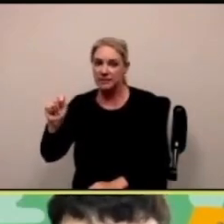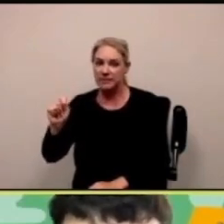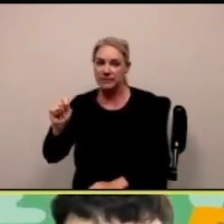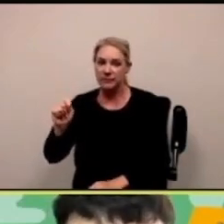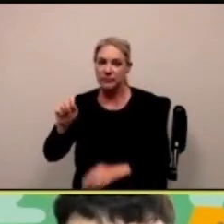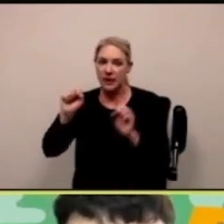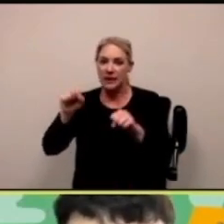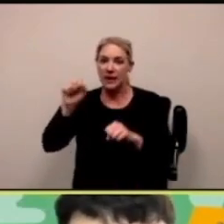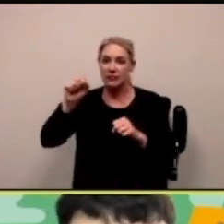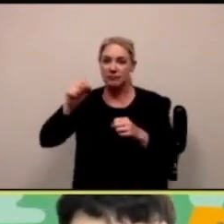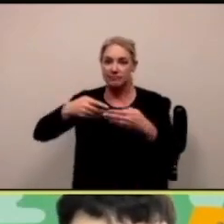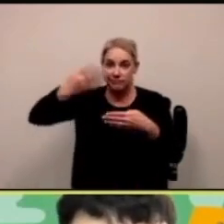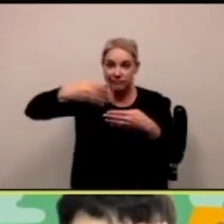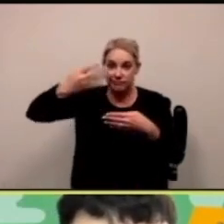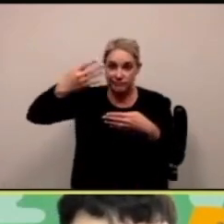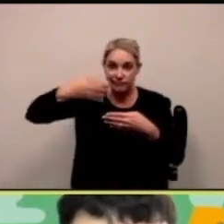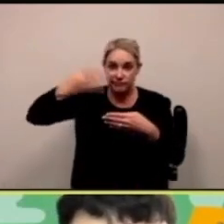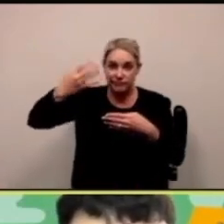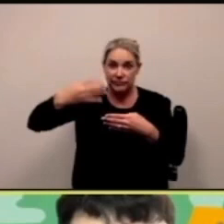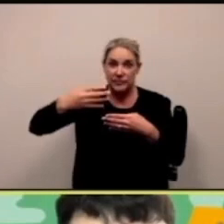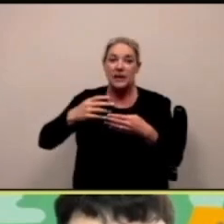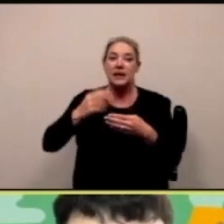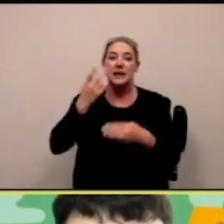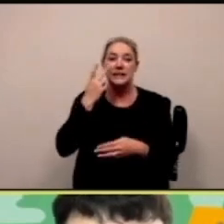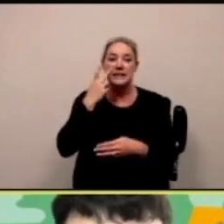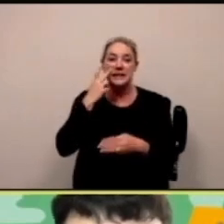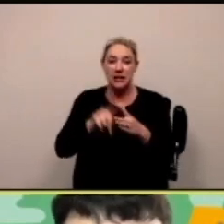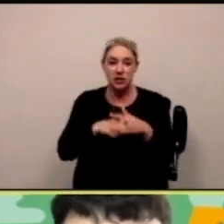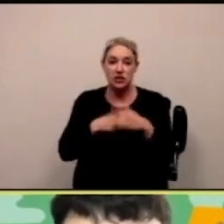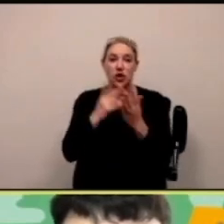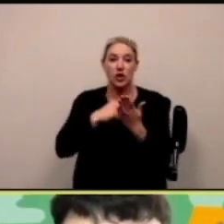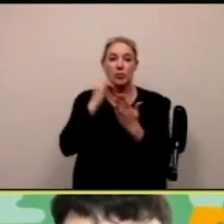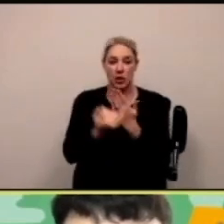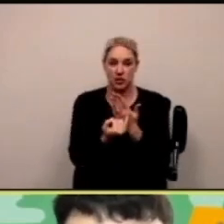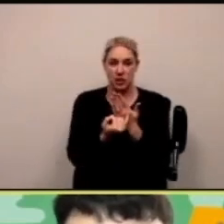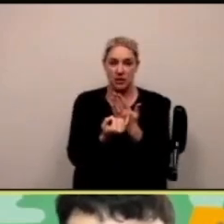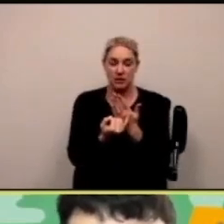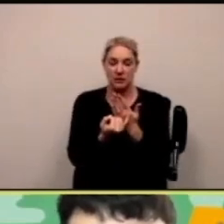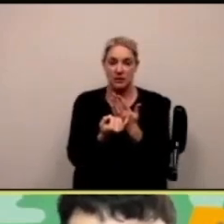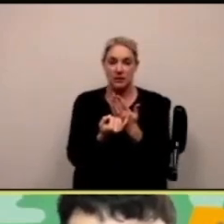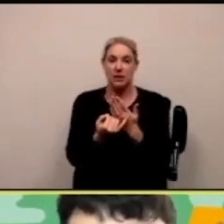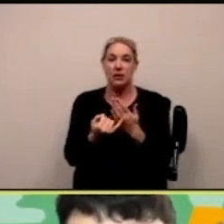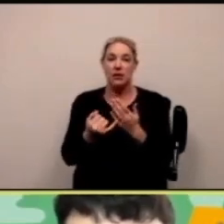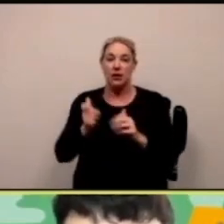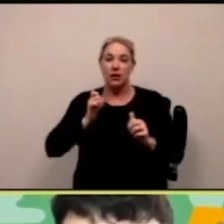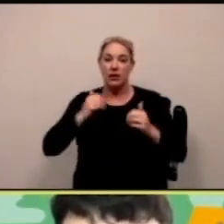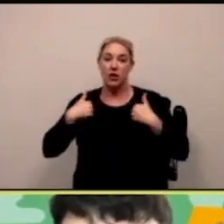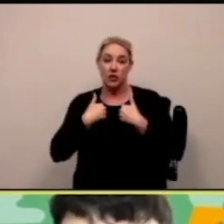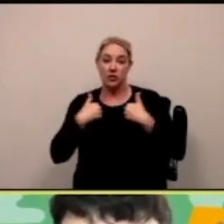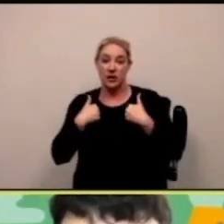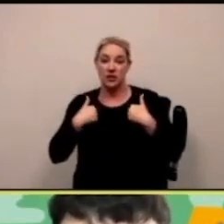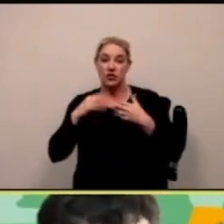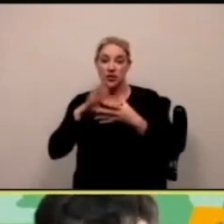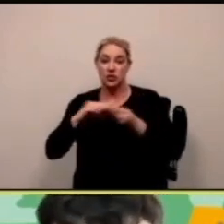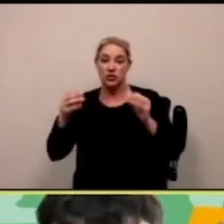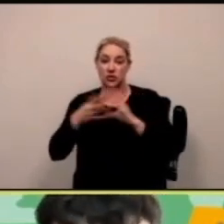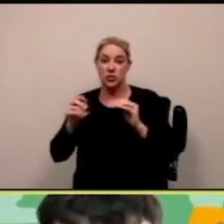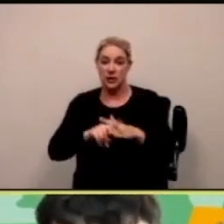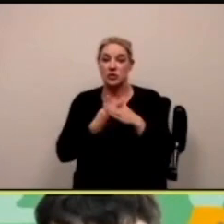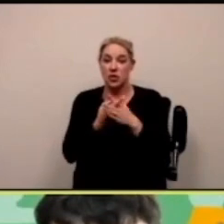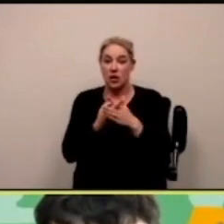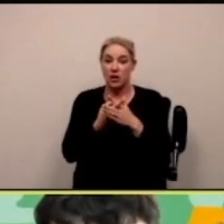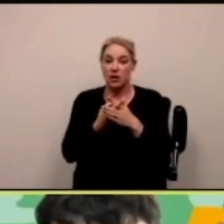some starter projects. So this creature story one, if I click the green flag, you can see deep